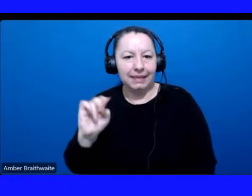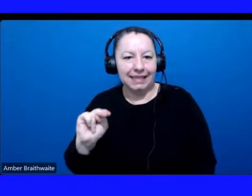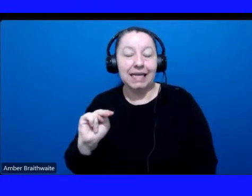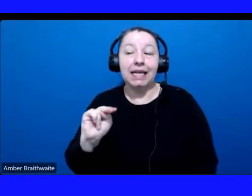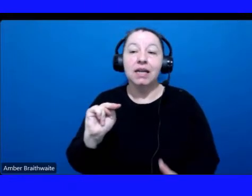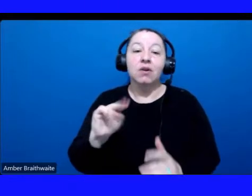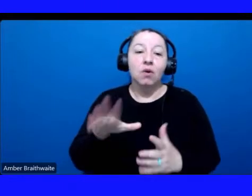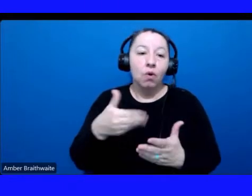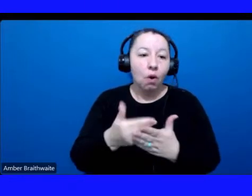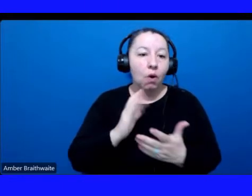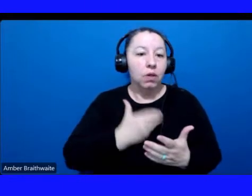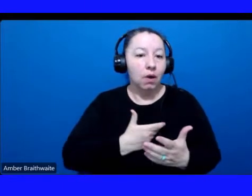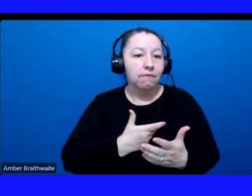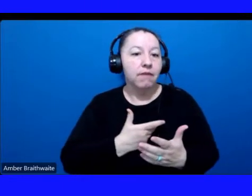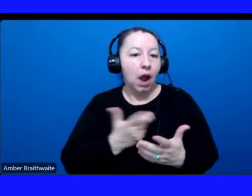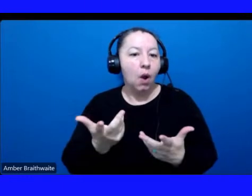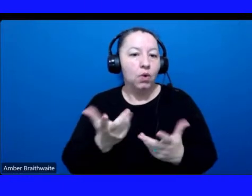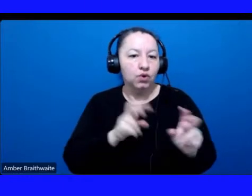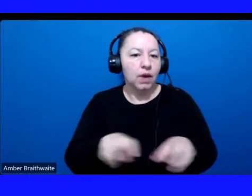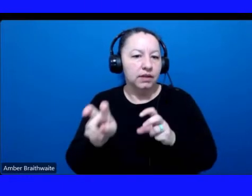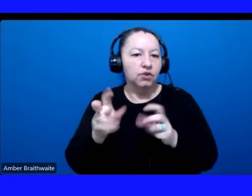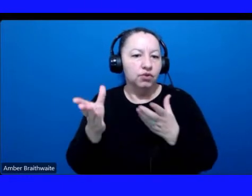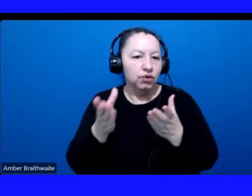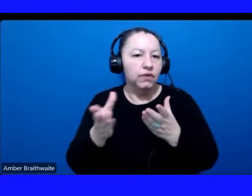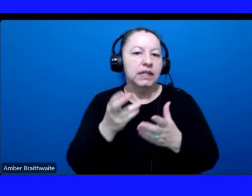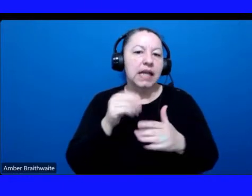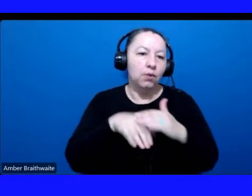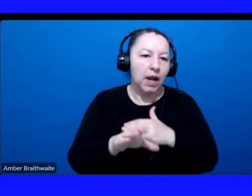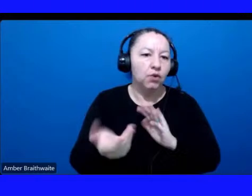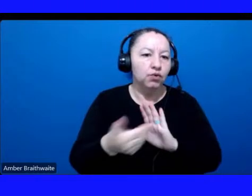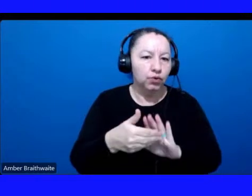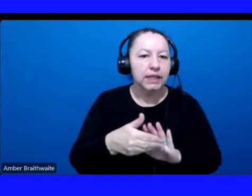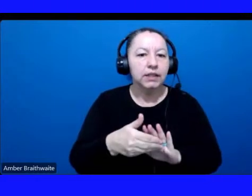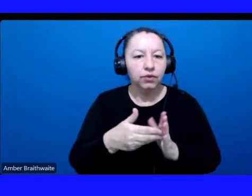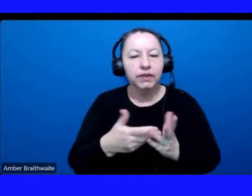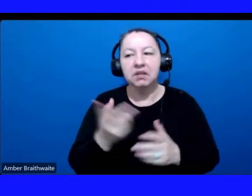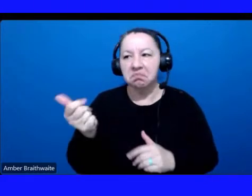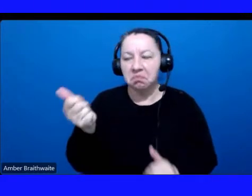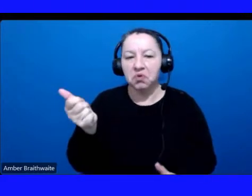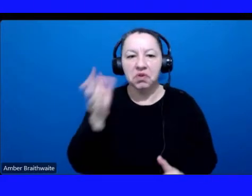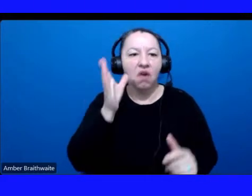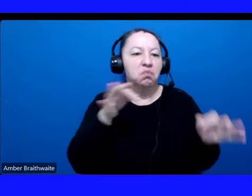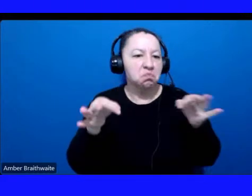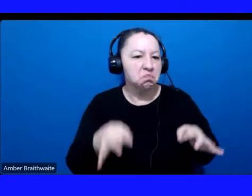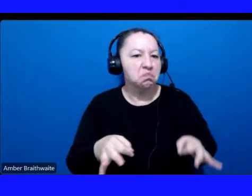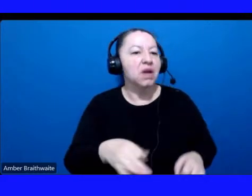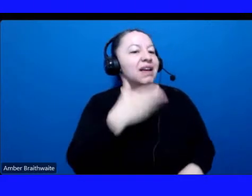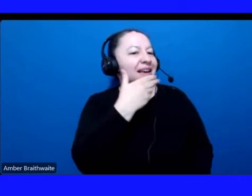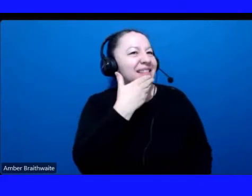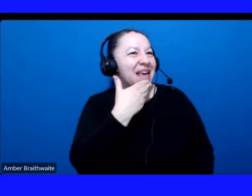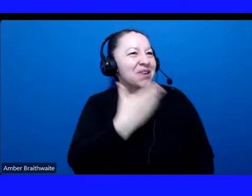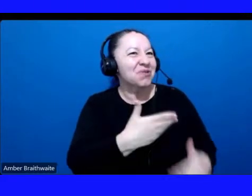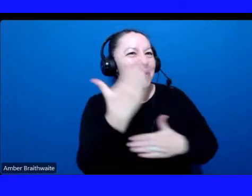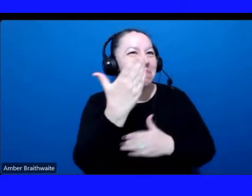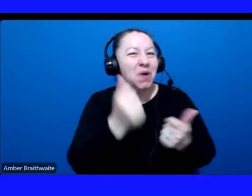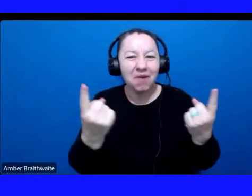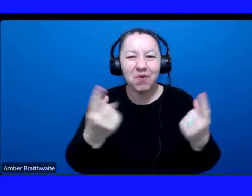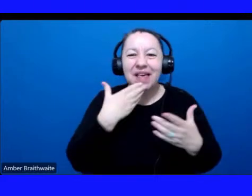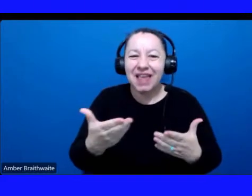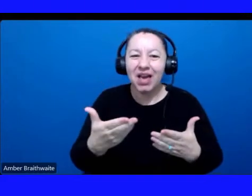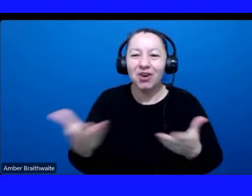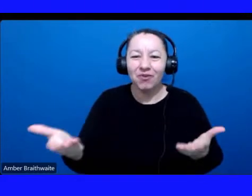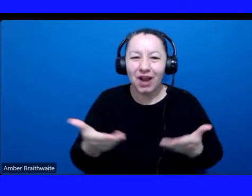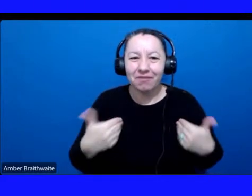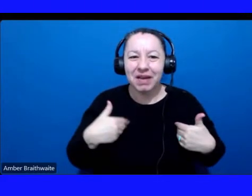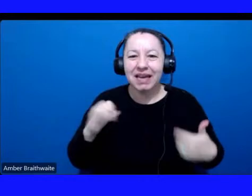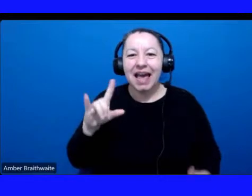on those receiving mental health treatment while in custody. Cran provides case management services for up to 6 months post-release and a wide